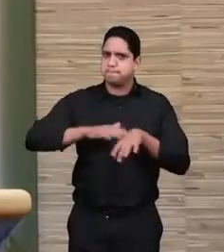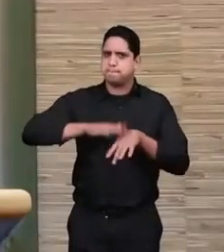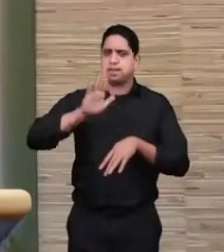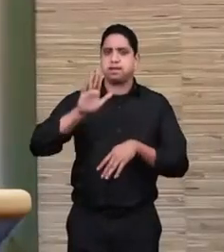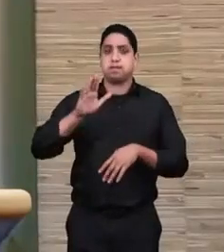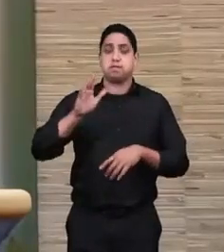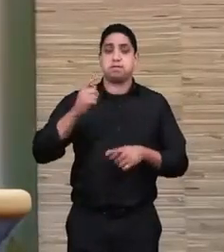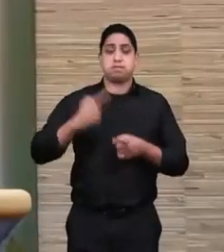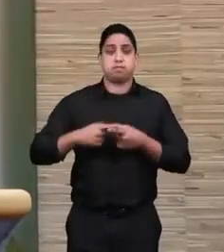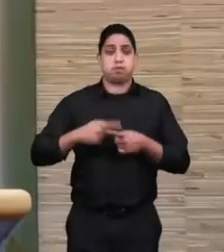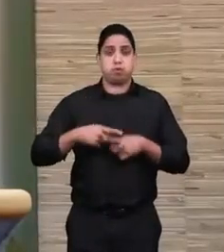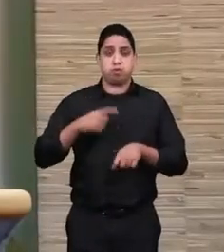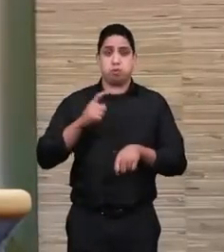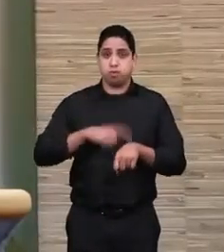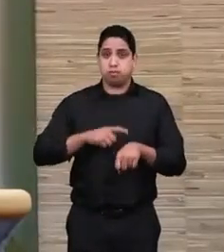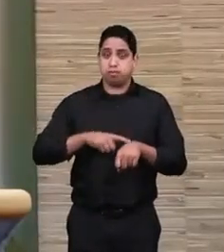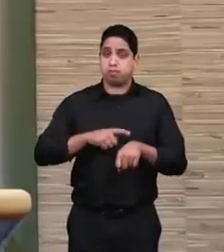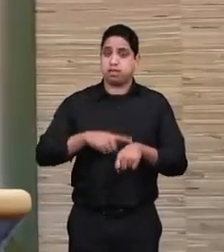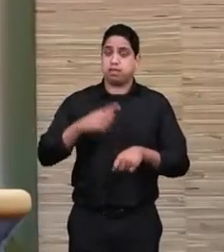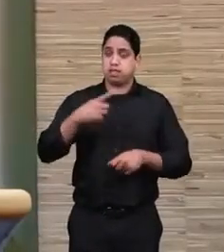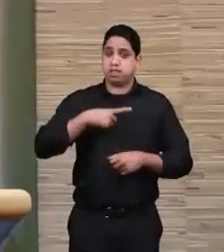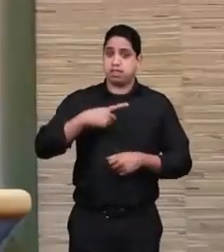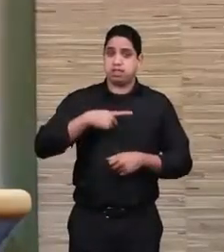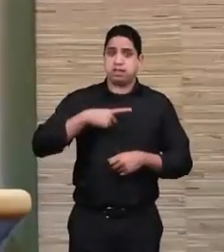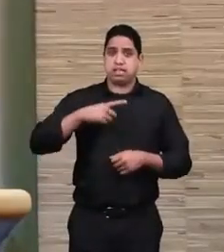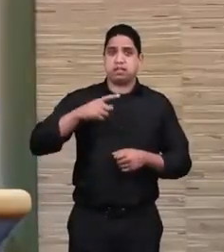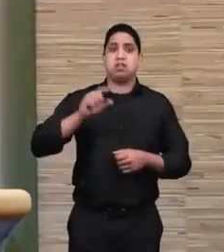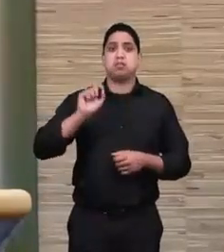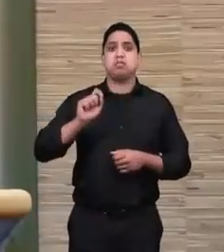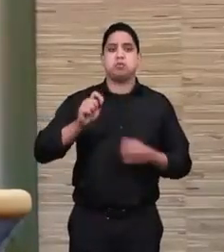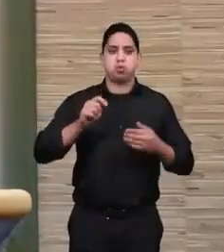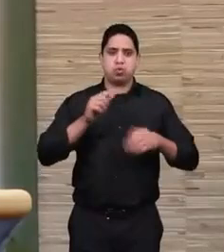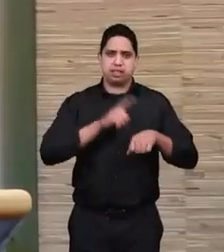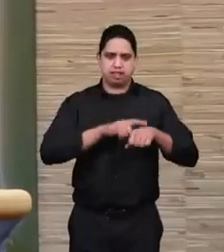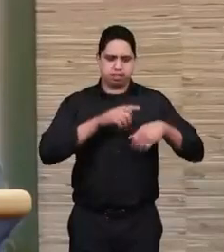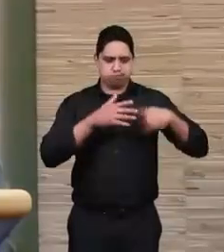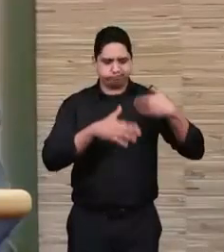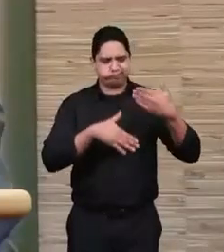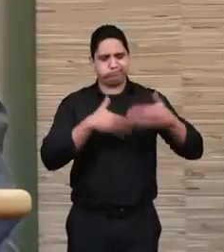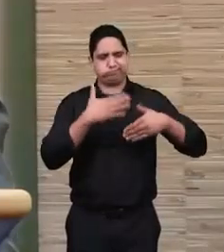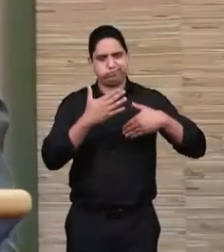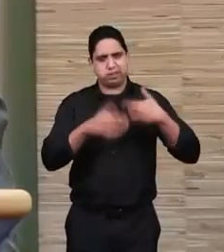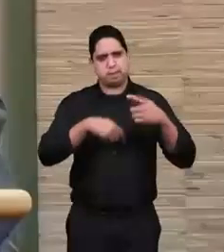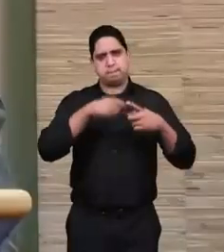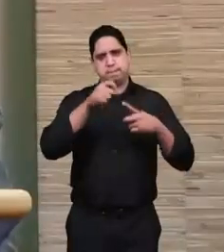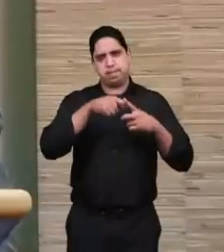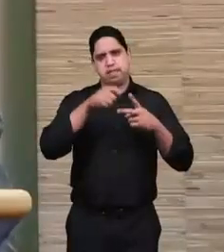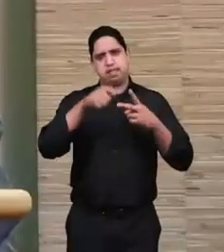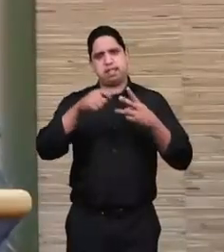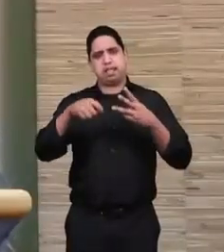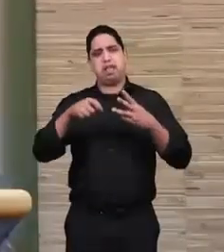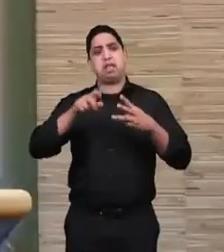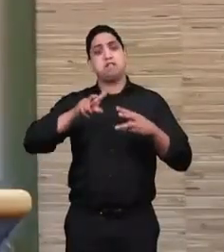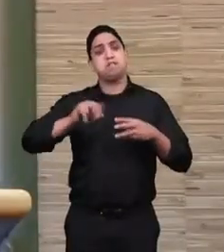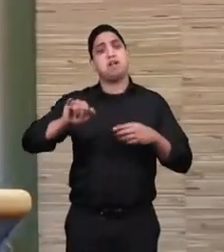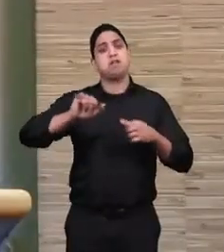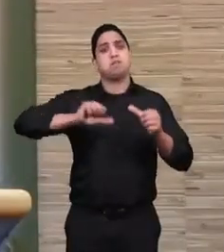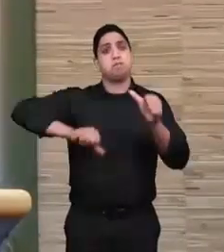to believe that things will change with the passing of time, but they